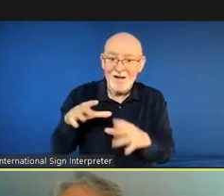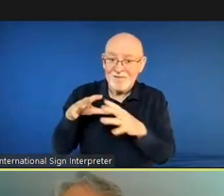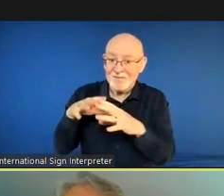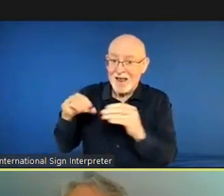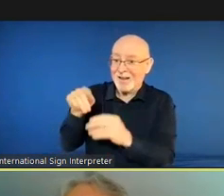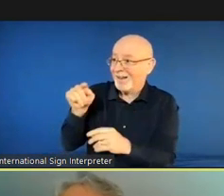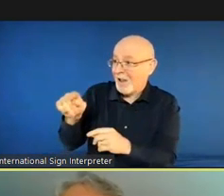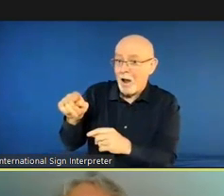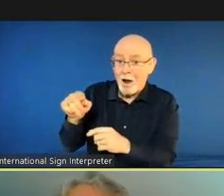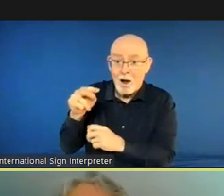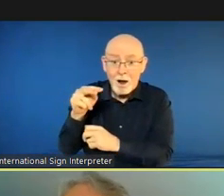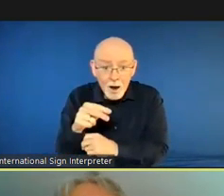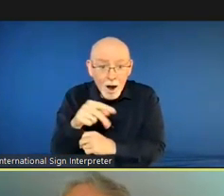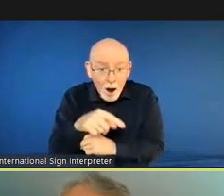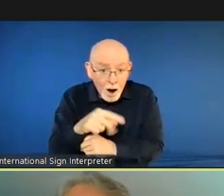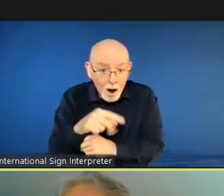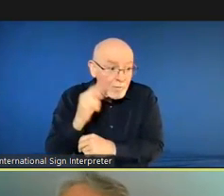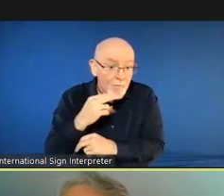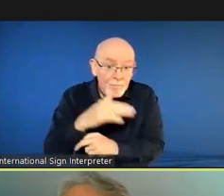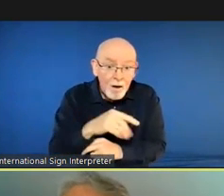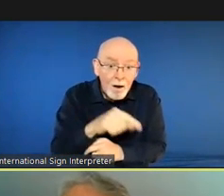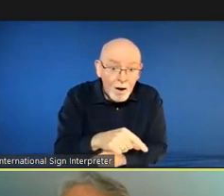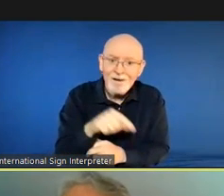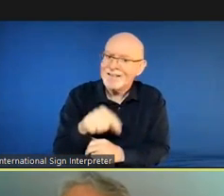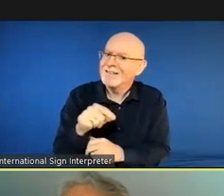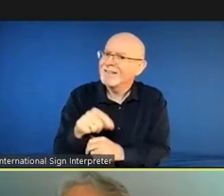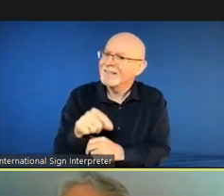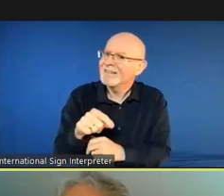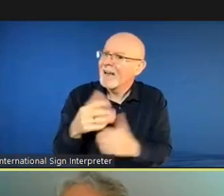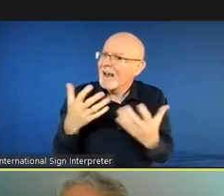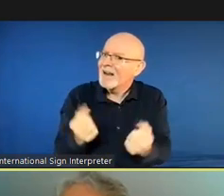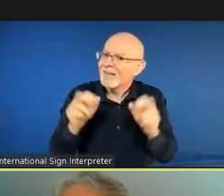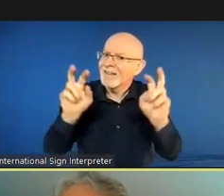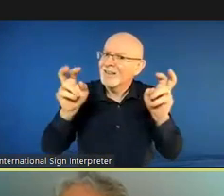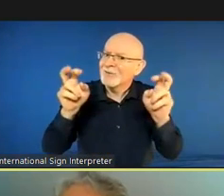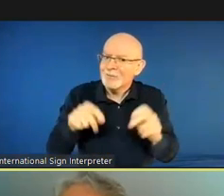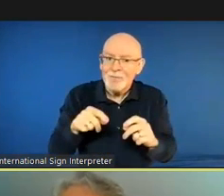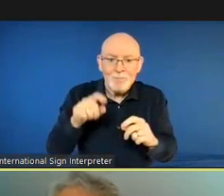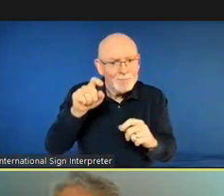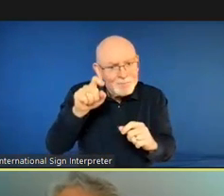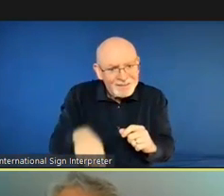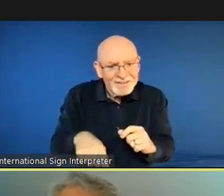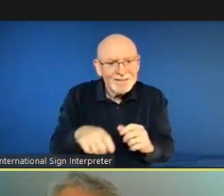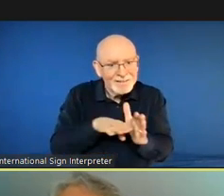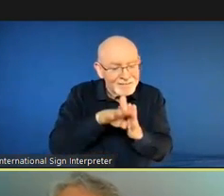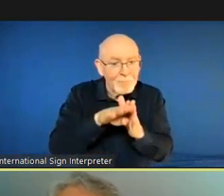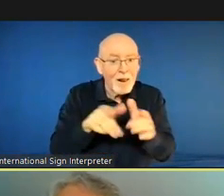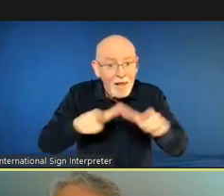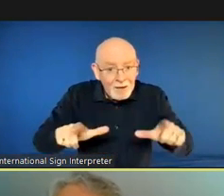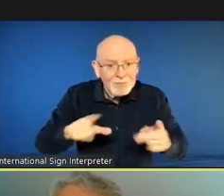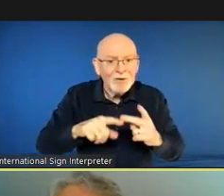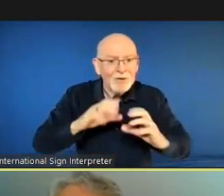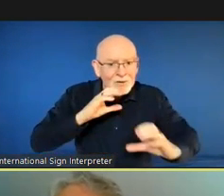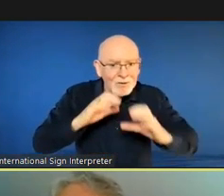those family conversations in whatever method of communication the family is using, but also to ensure that they have